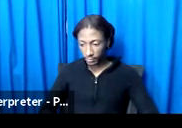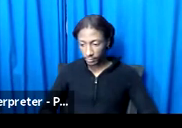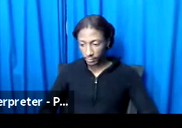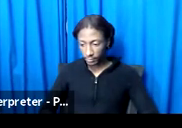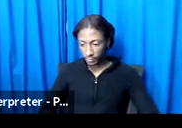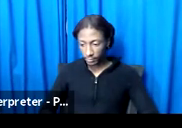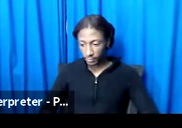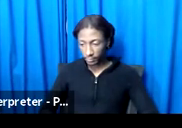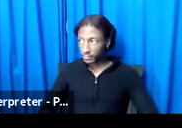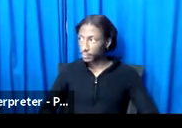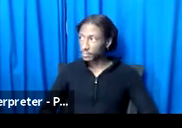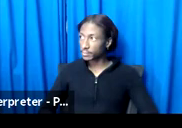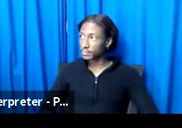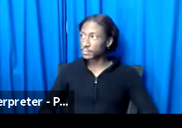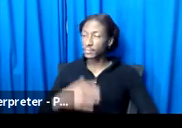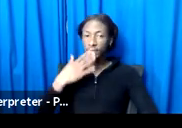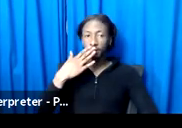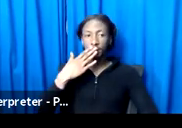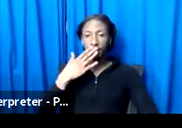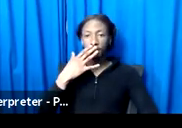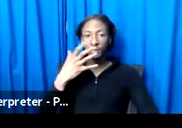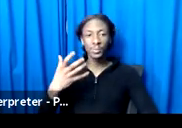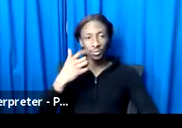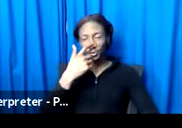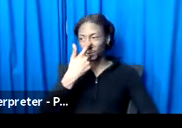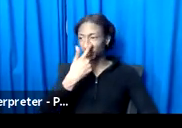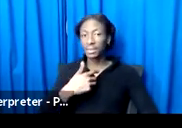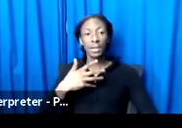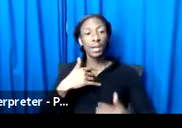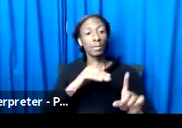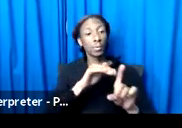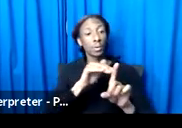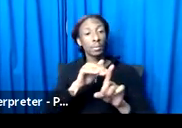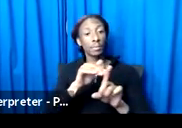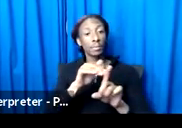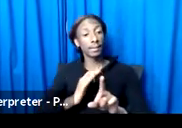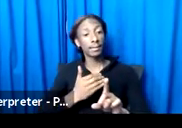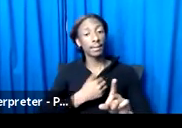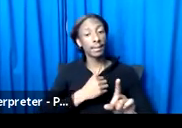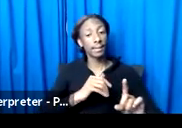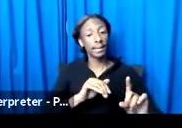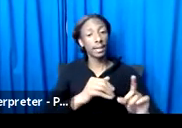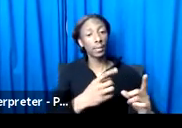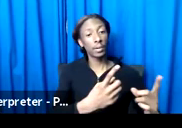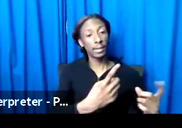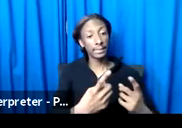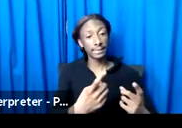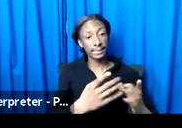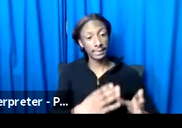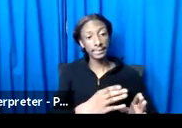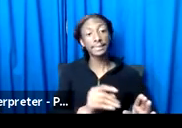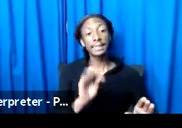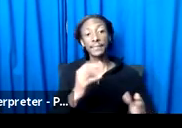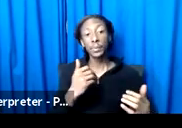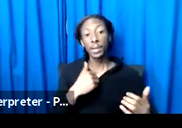Thank you so much. I would just like to remind our attendees that if you have a question, please go to